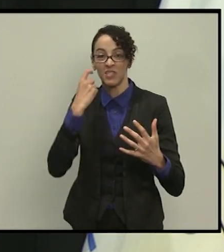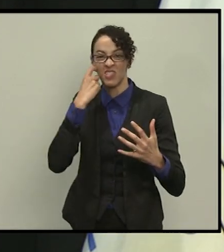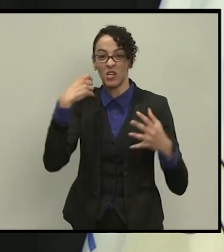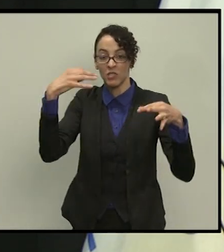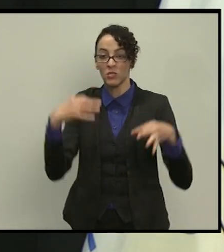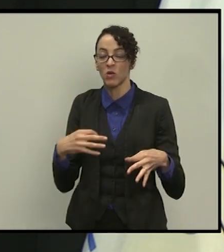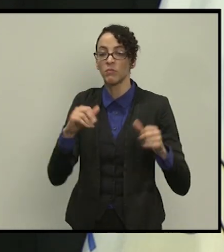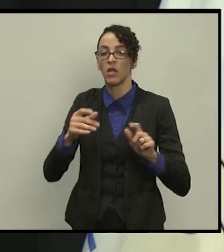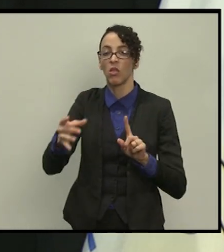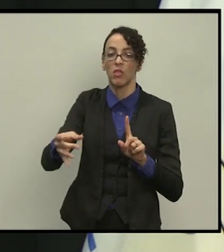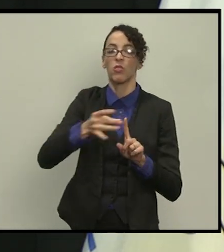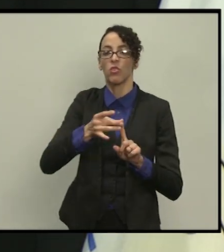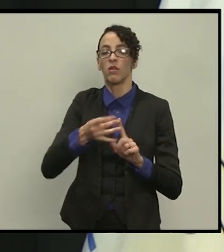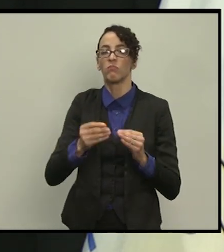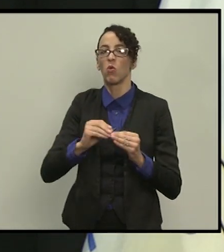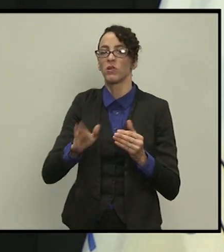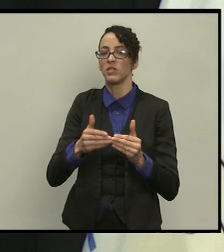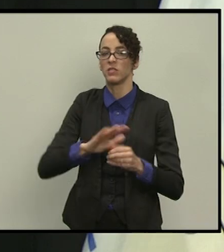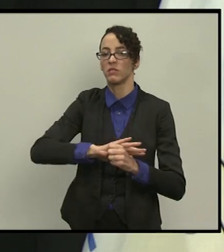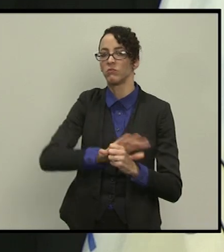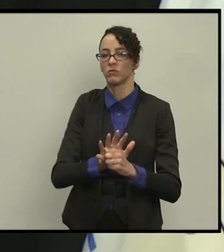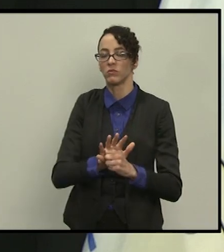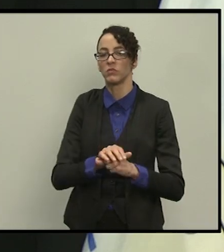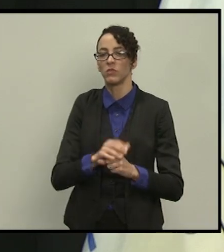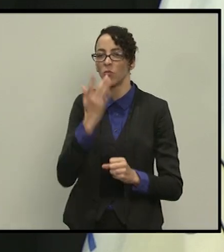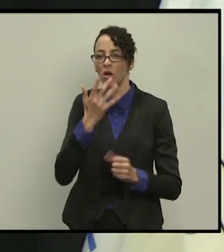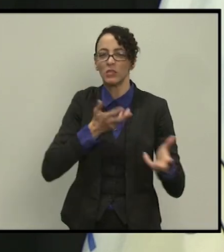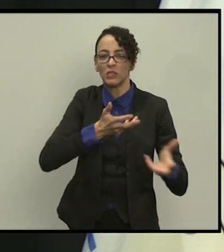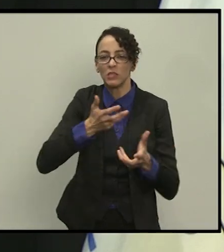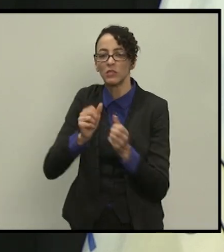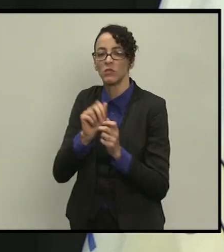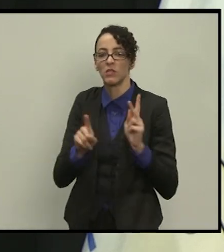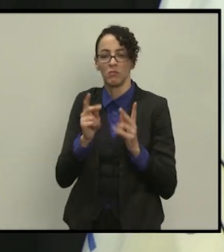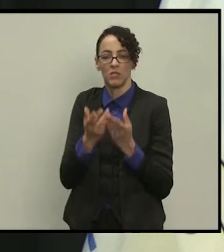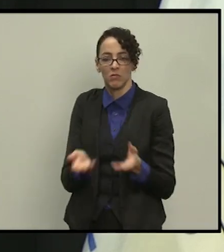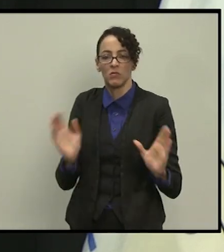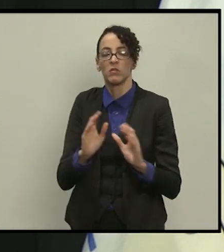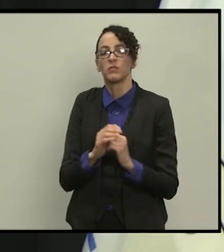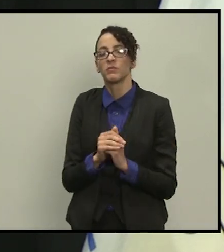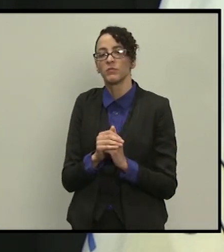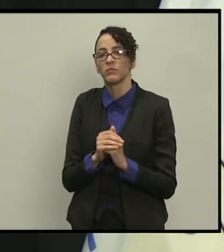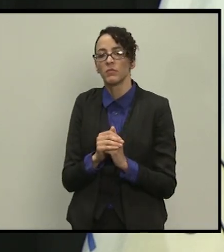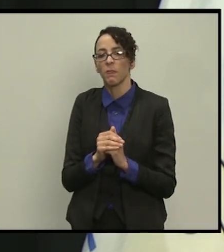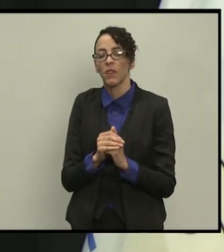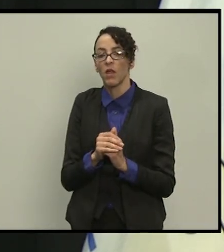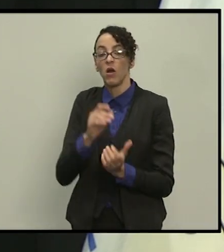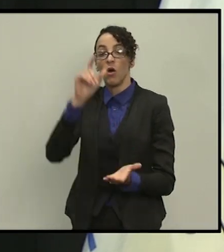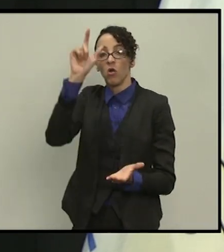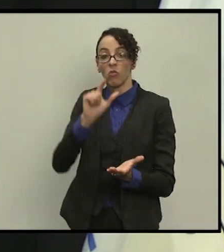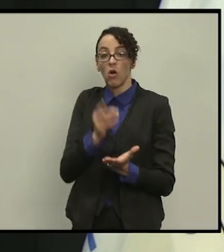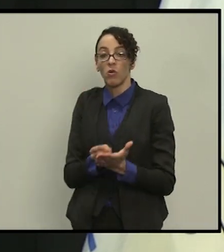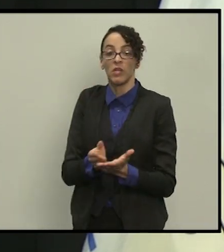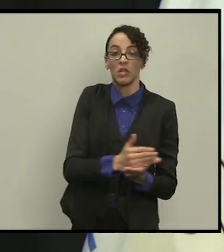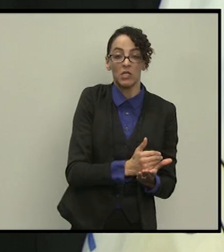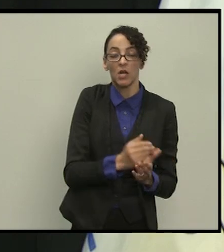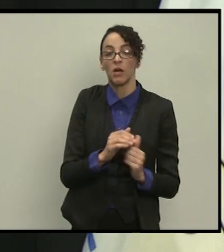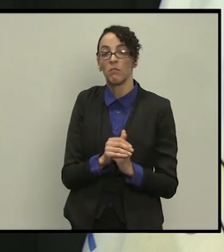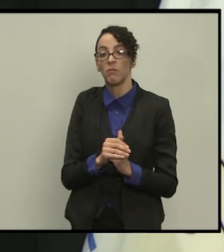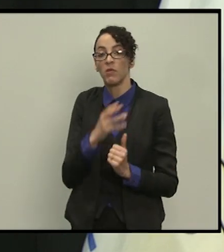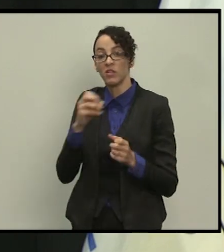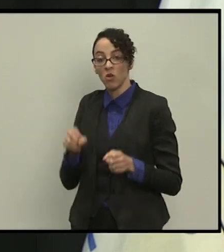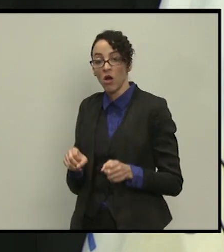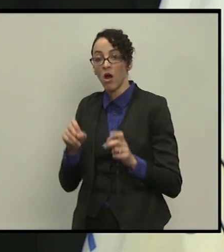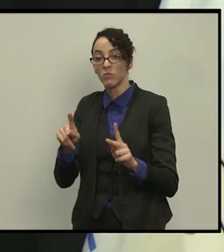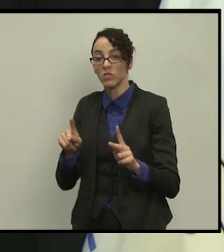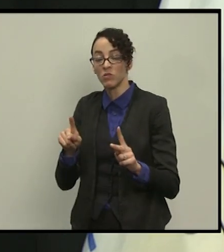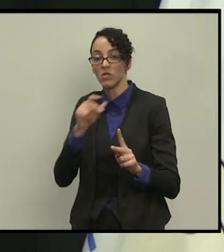The existing disparities of low income, of the academic achievement gap, of opportunity gaps contribute